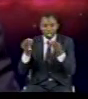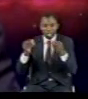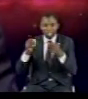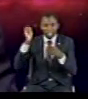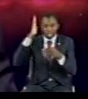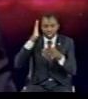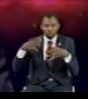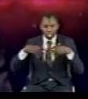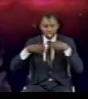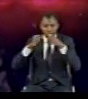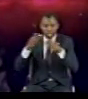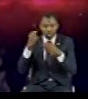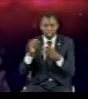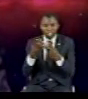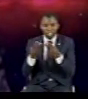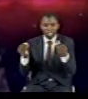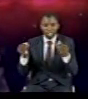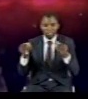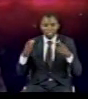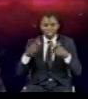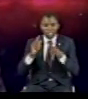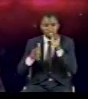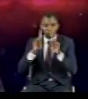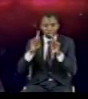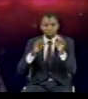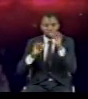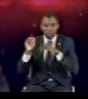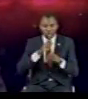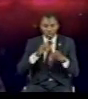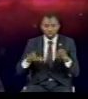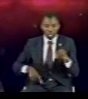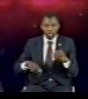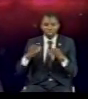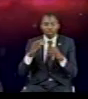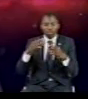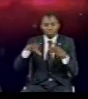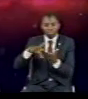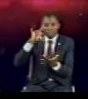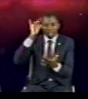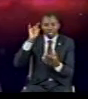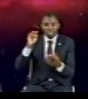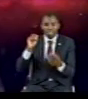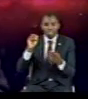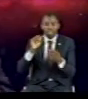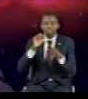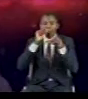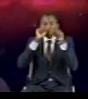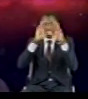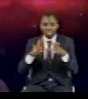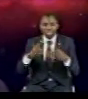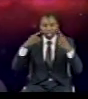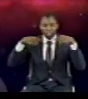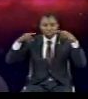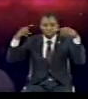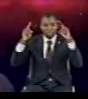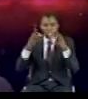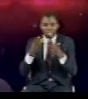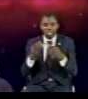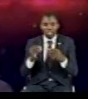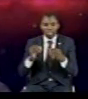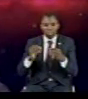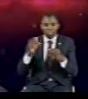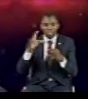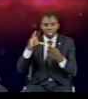the land, and let the people, oh God, find resource. Let the people, oh God, find substance. Let the people of God